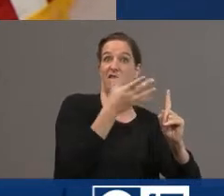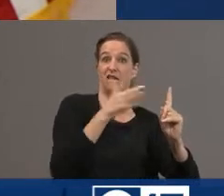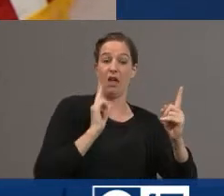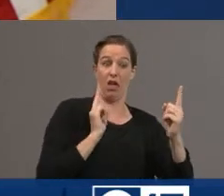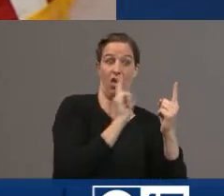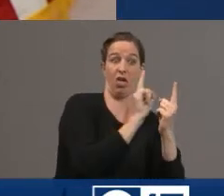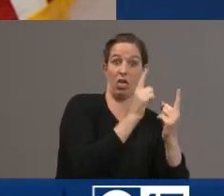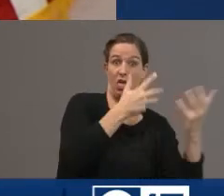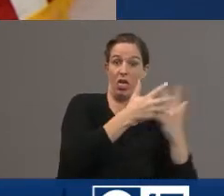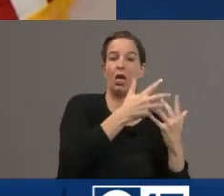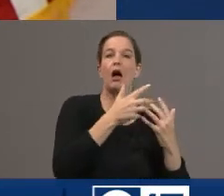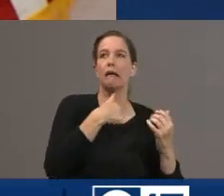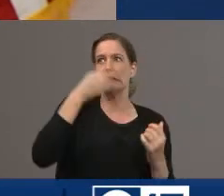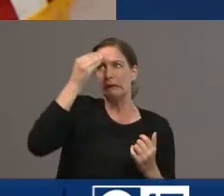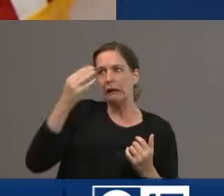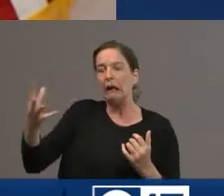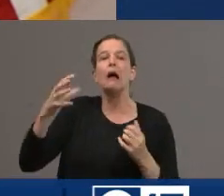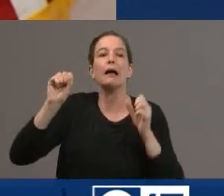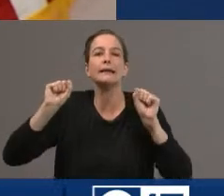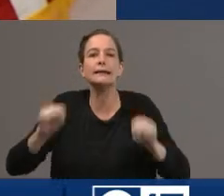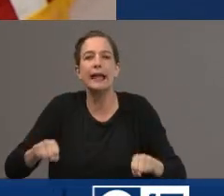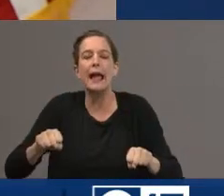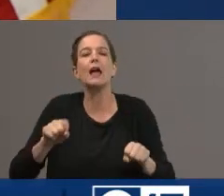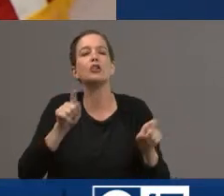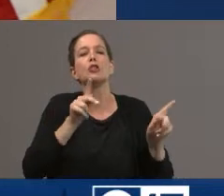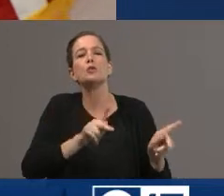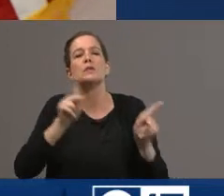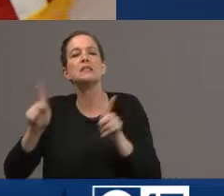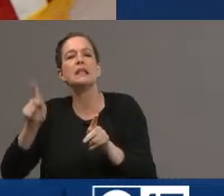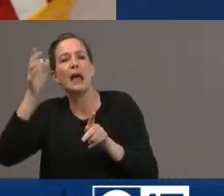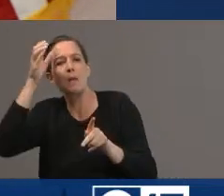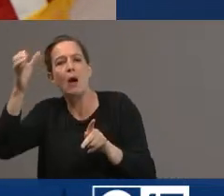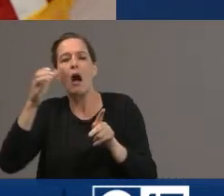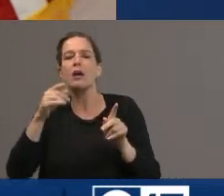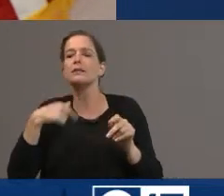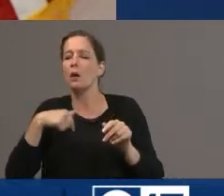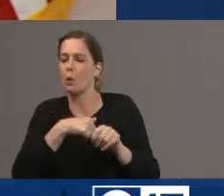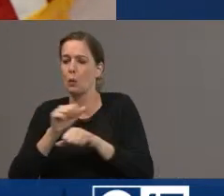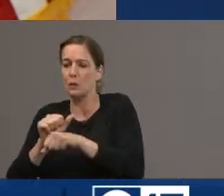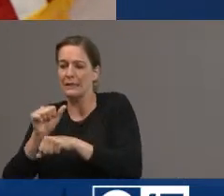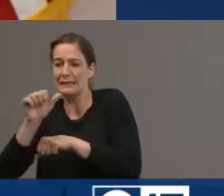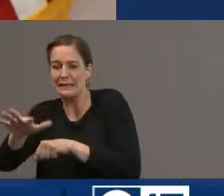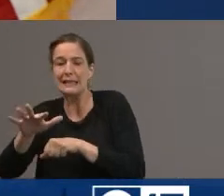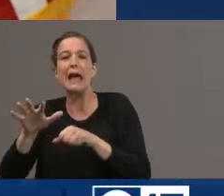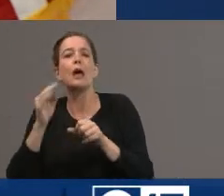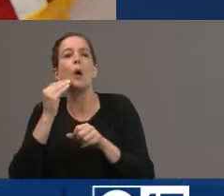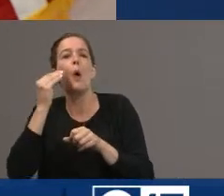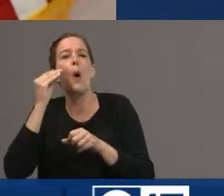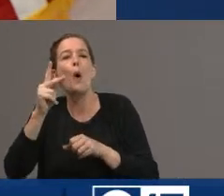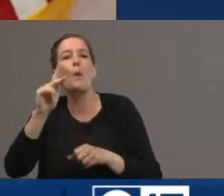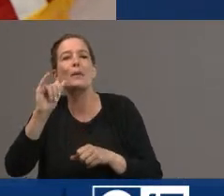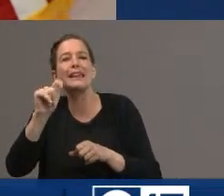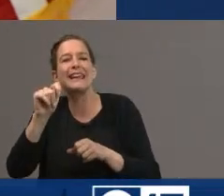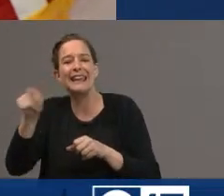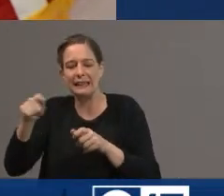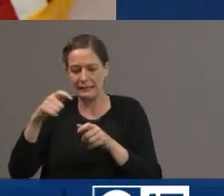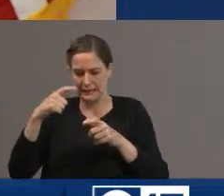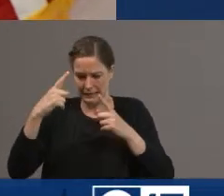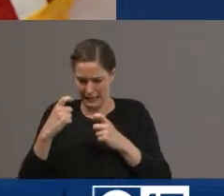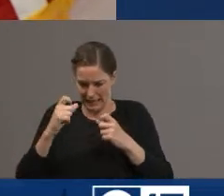Public Health could get a at-home test sent to them and find out their status. We're also working